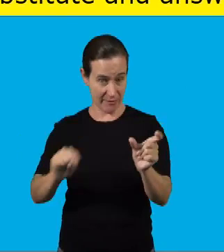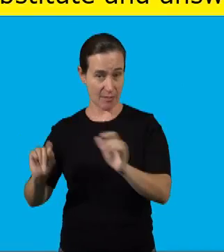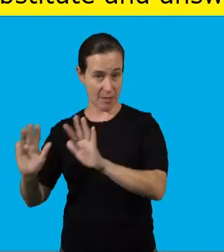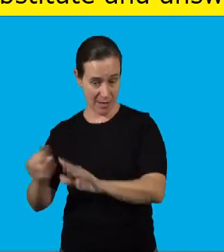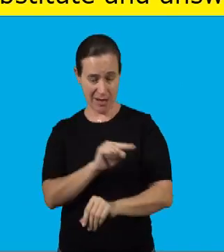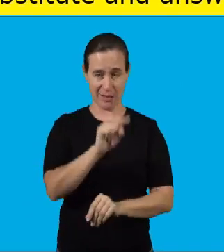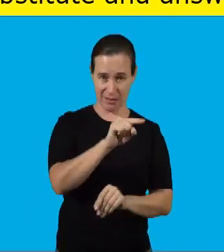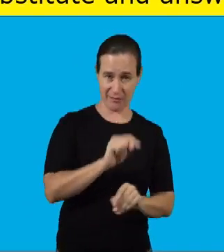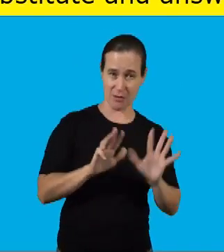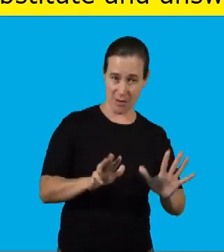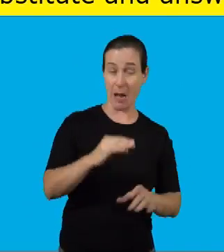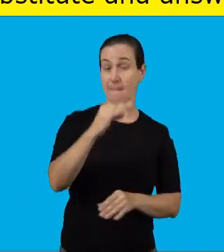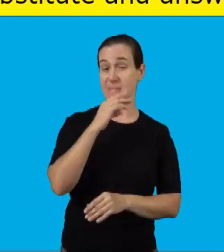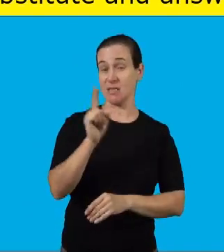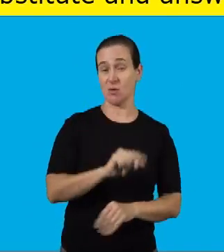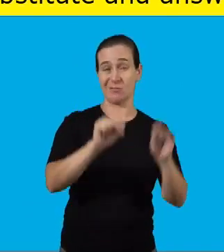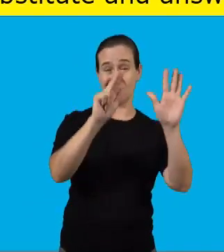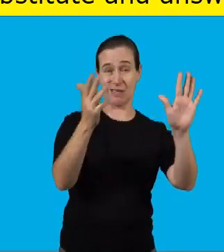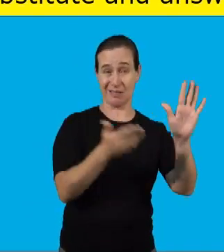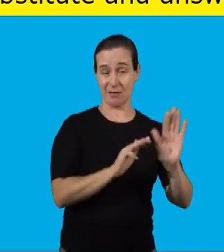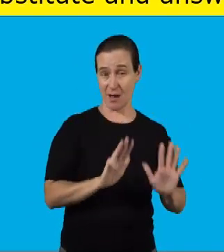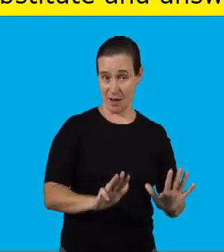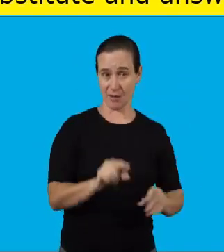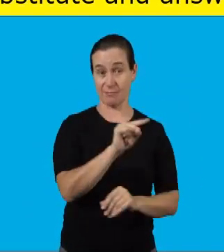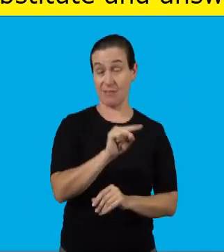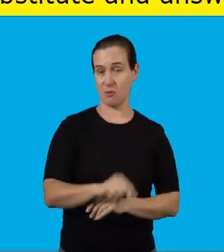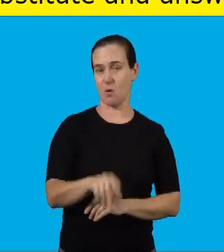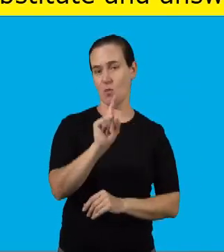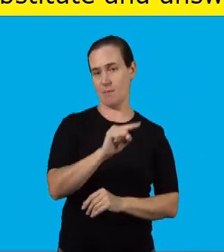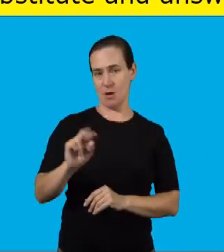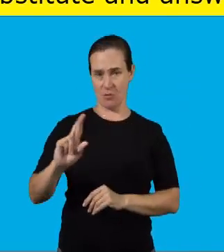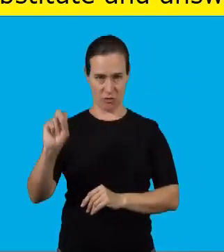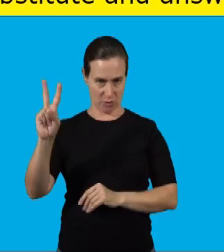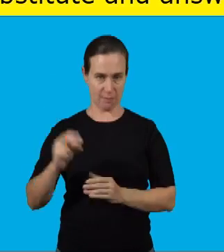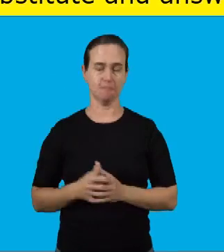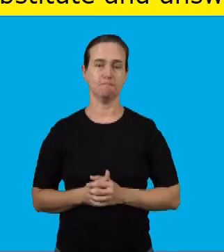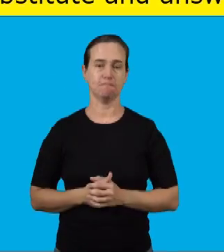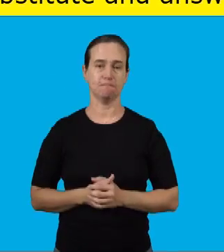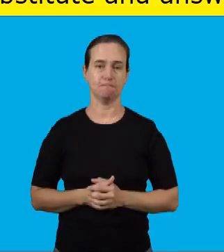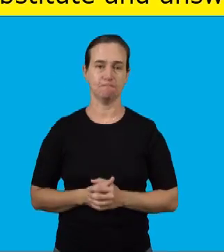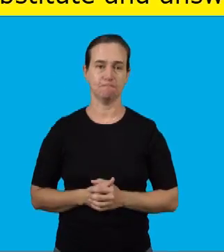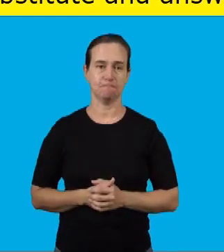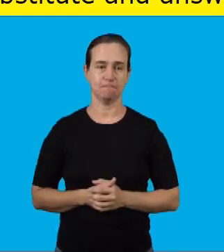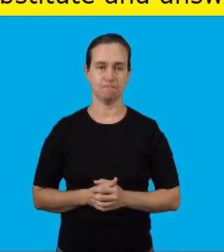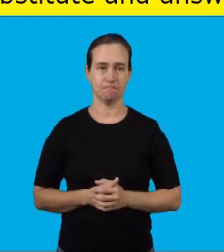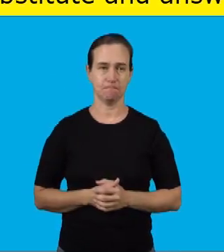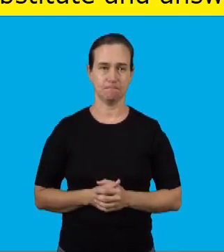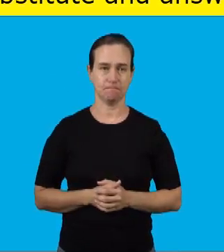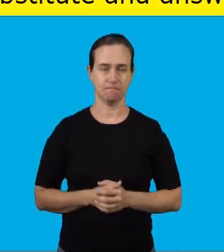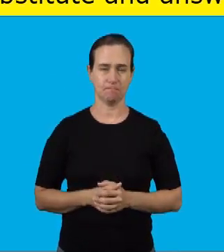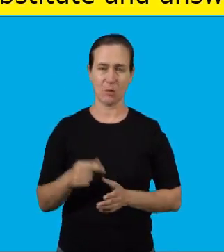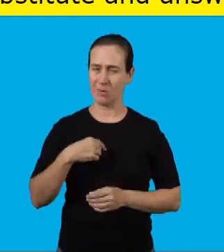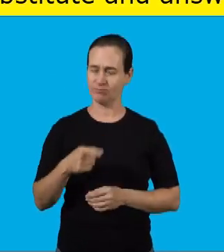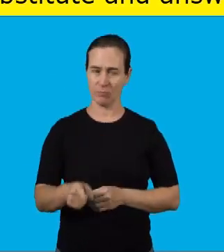simply have a 1 minus an r squared. We are going to take the 1 to the other